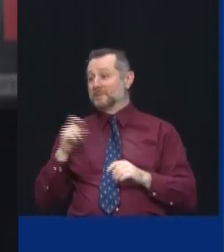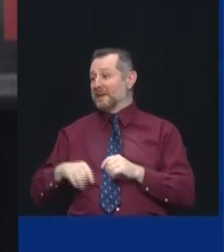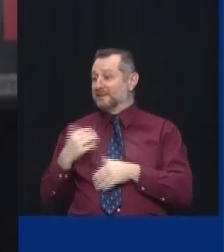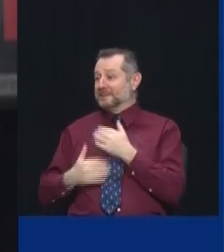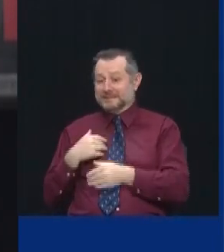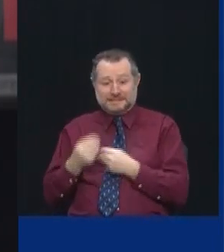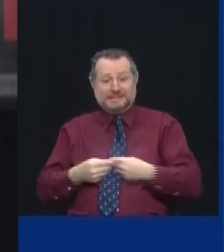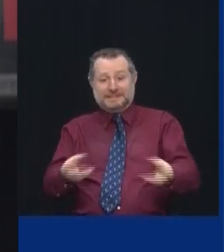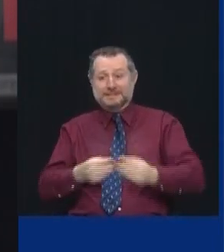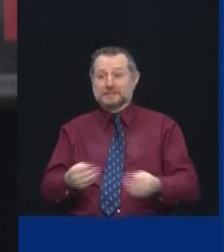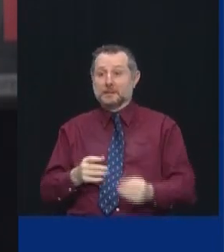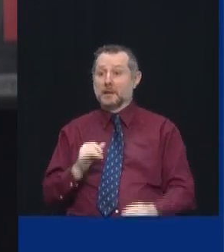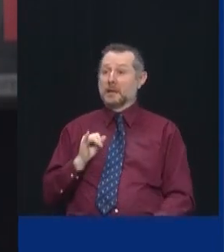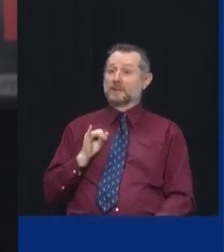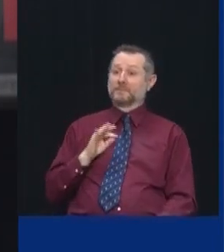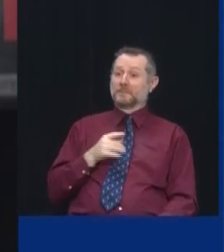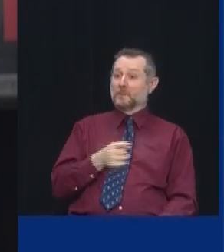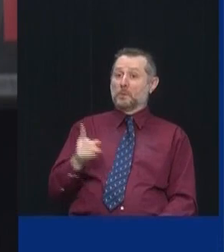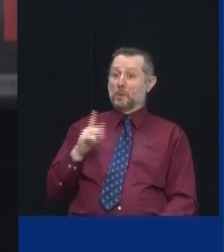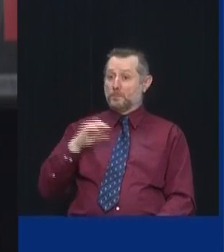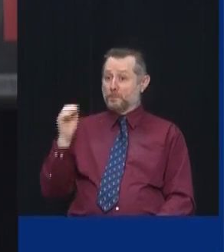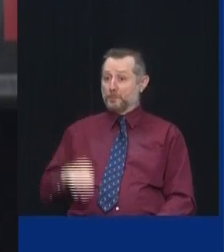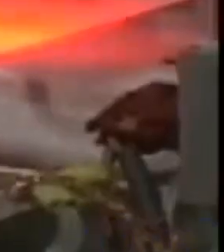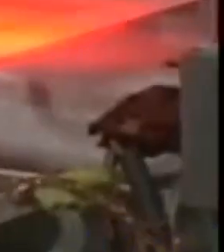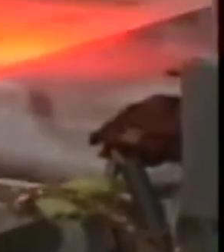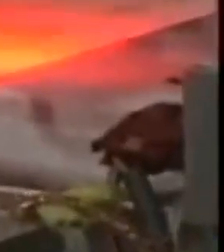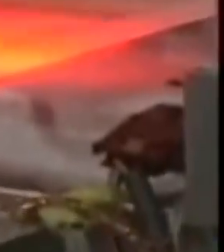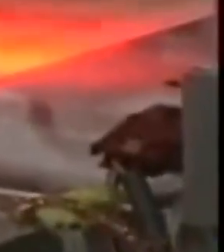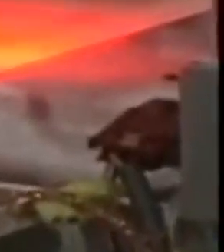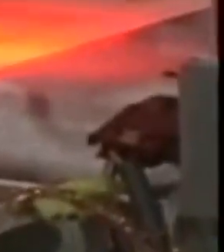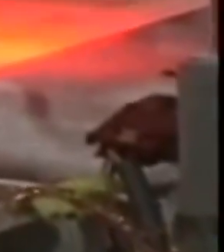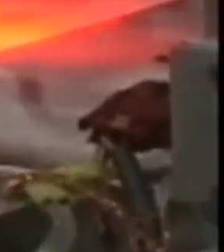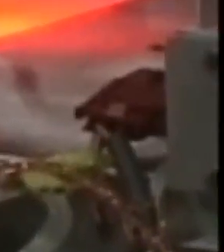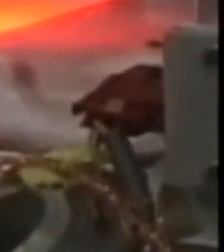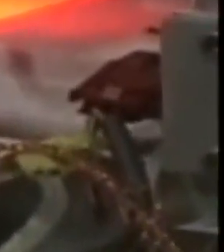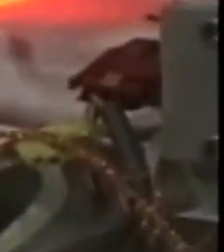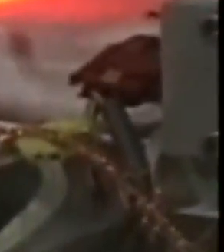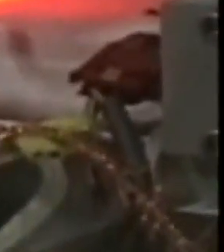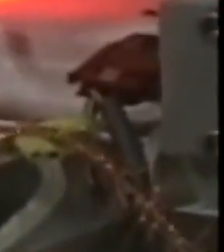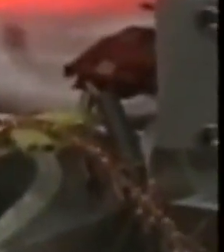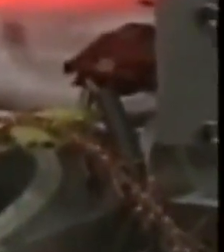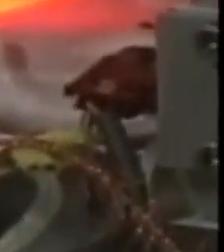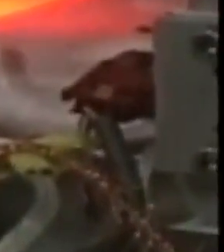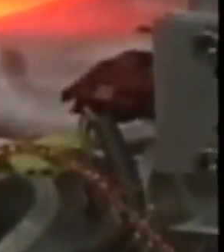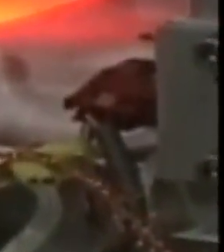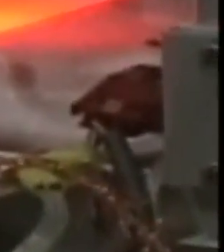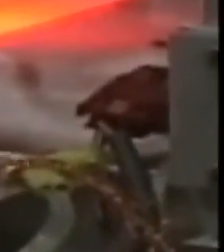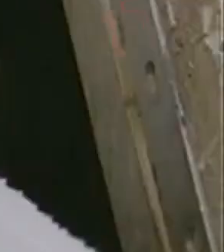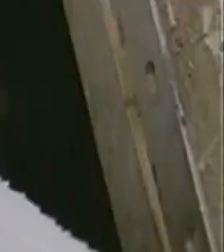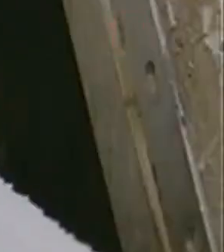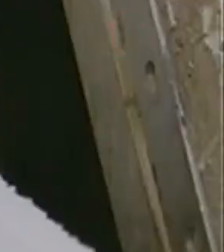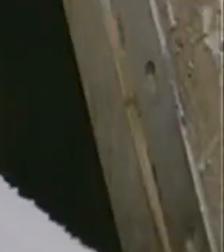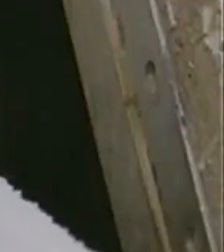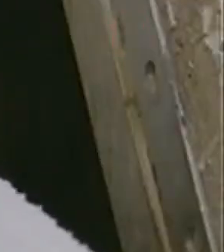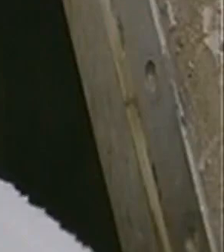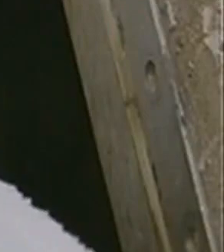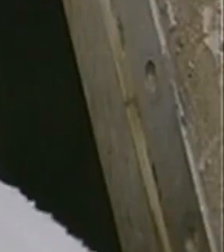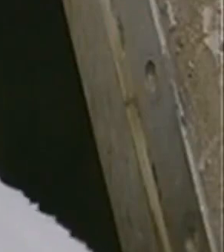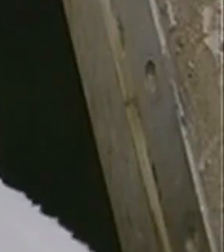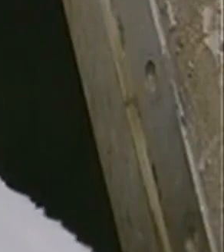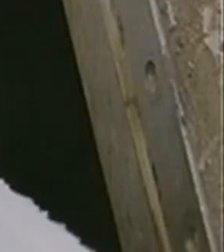full verification on everyone like we normally do, it would have taken months to get those checks out. That is